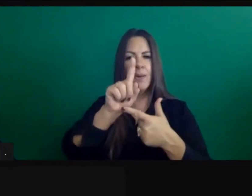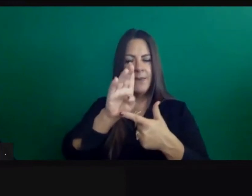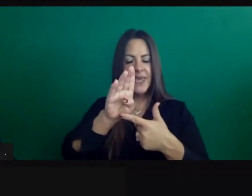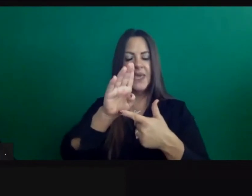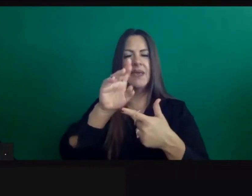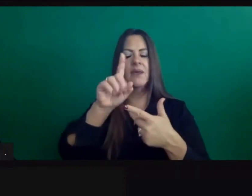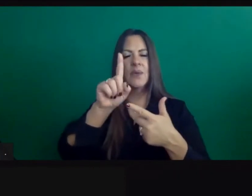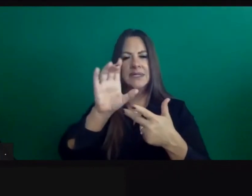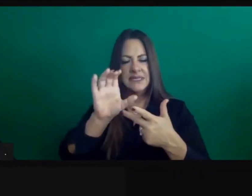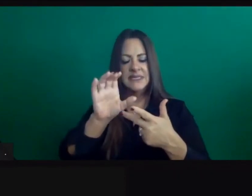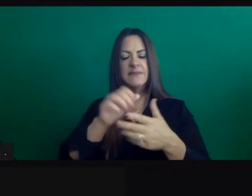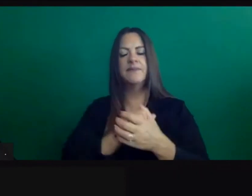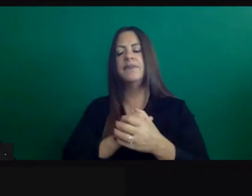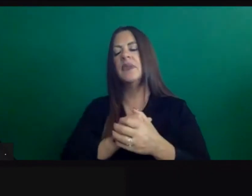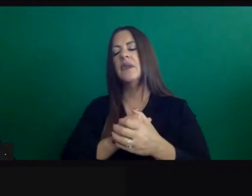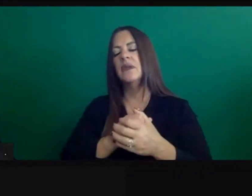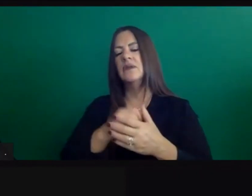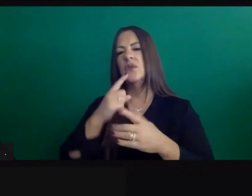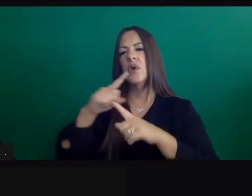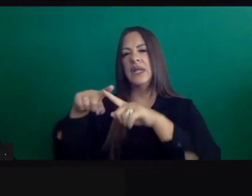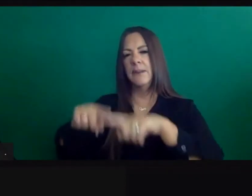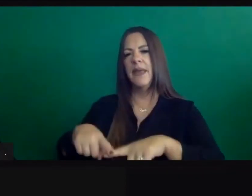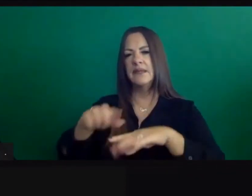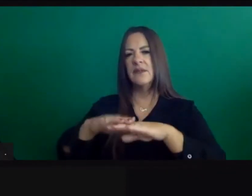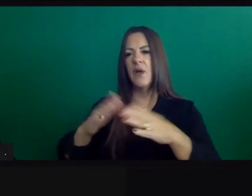using based on where we are with our